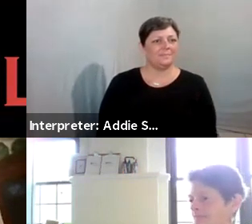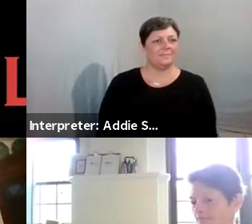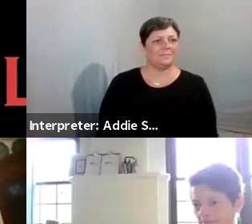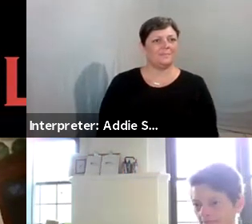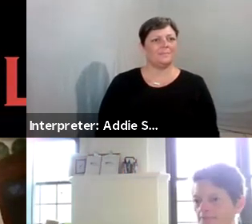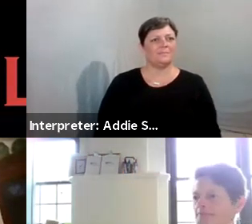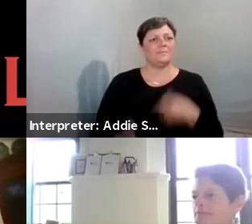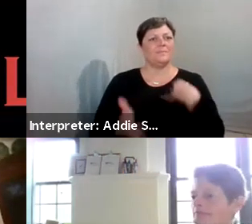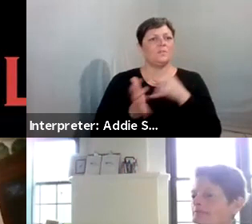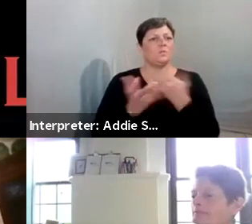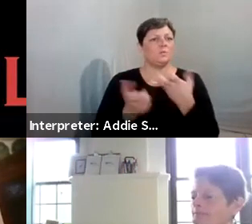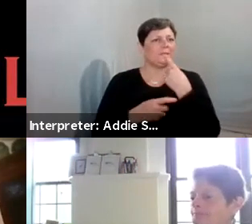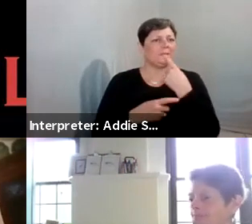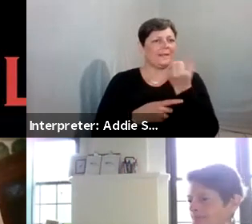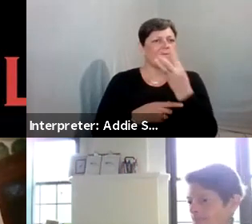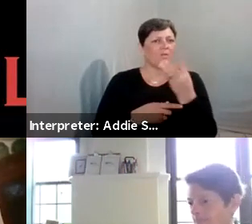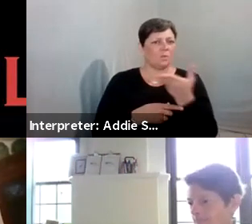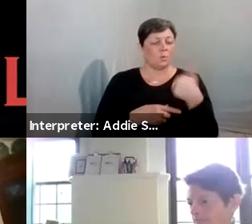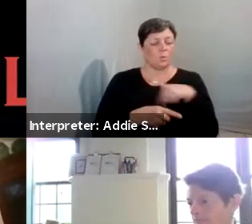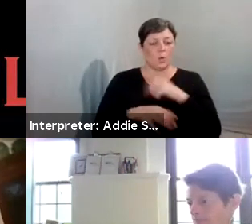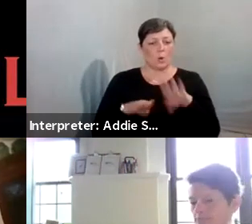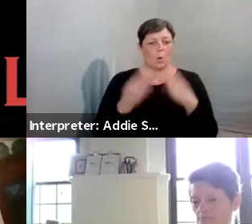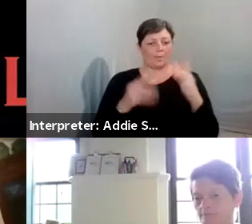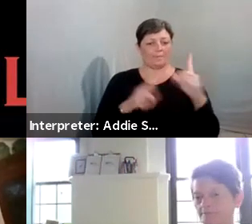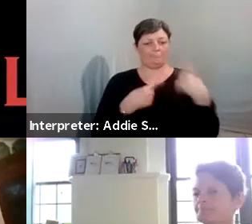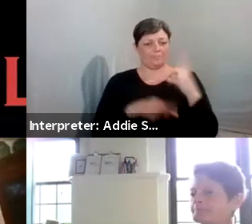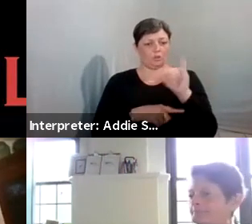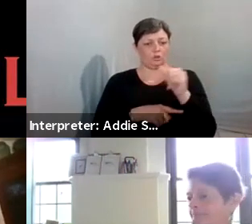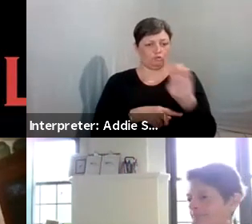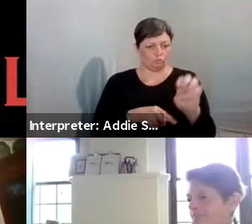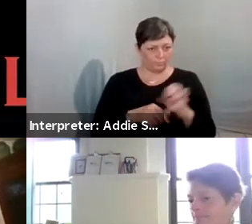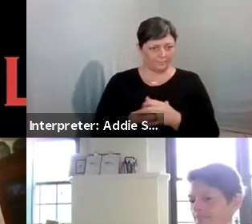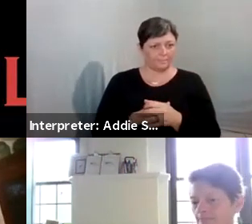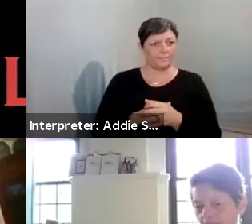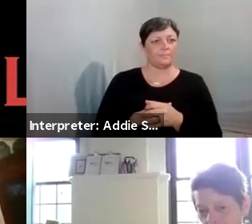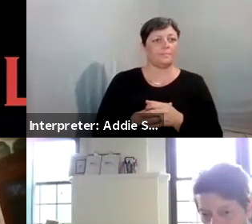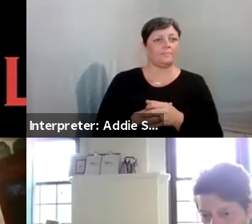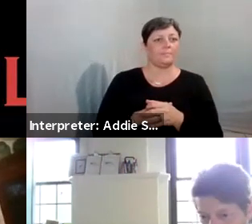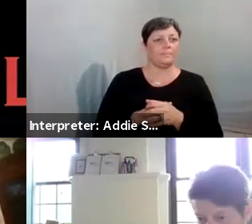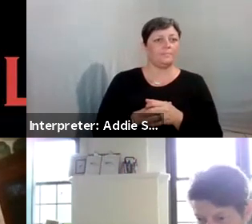I just was going to say a few things. We've been open since June. So, and